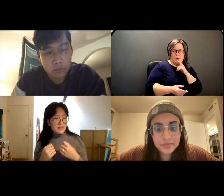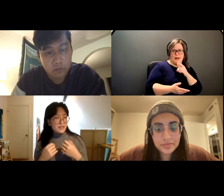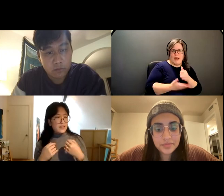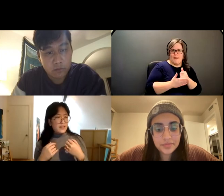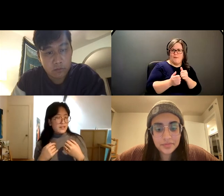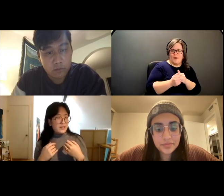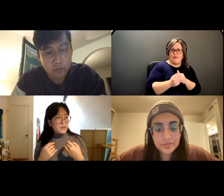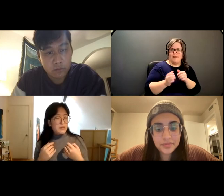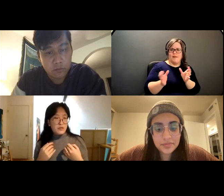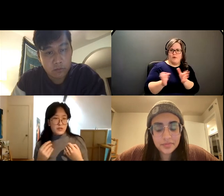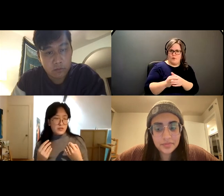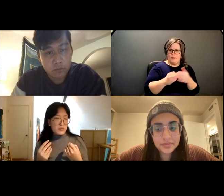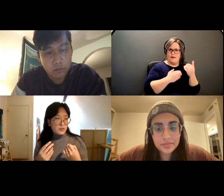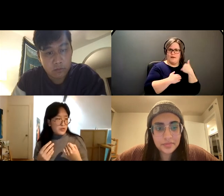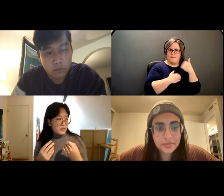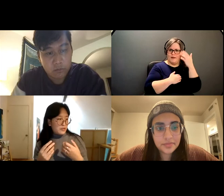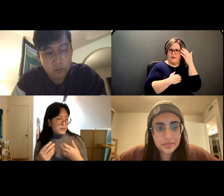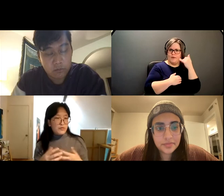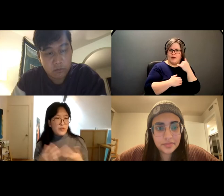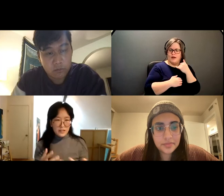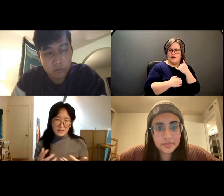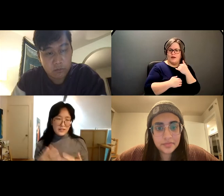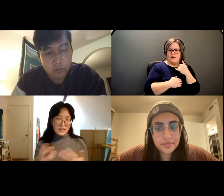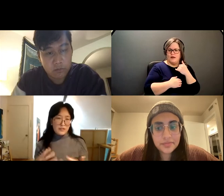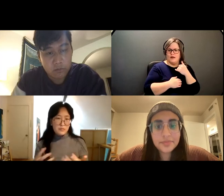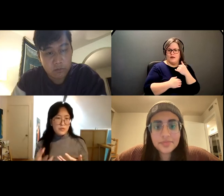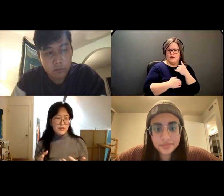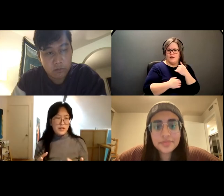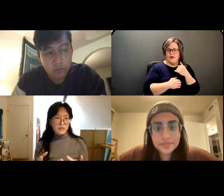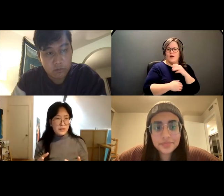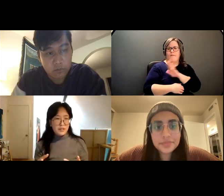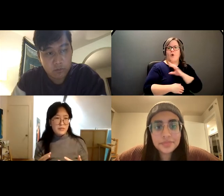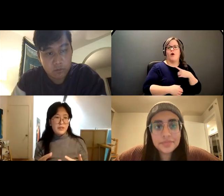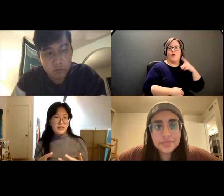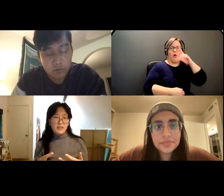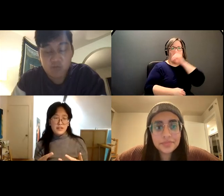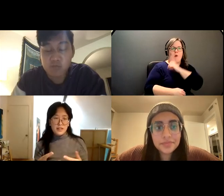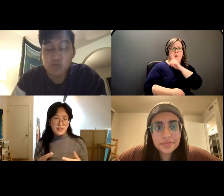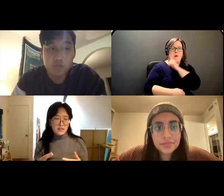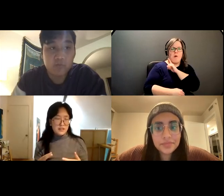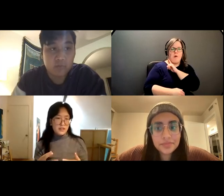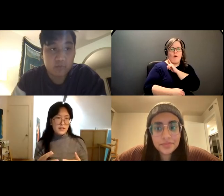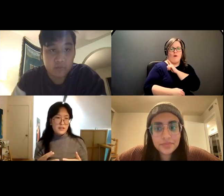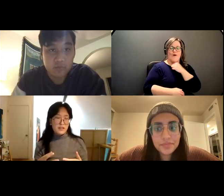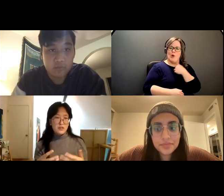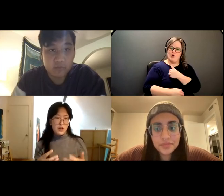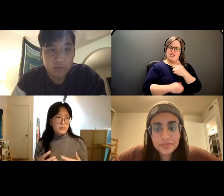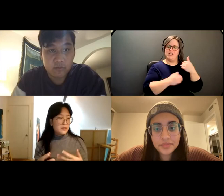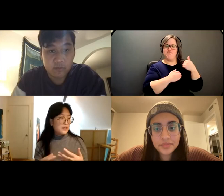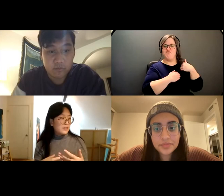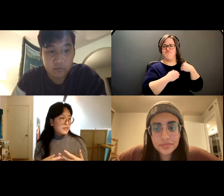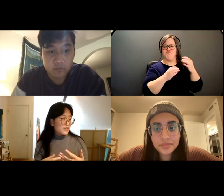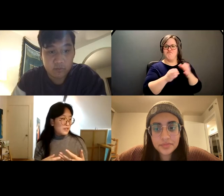it sometimes they're just used to feign like there's some sort of accountability, but in essence, like they